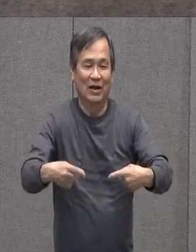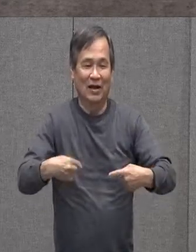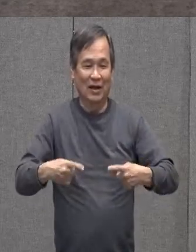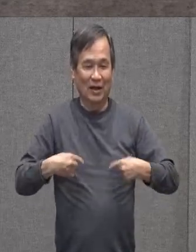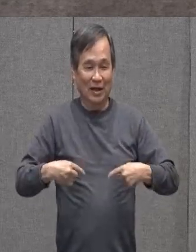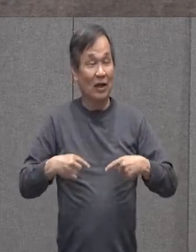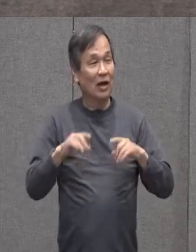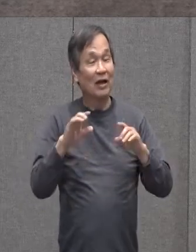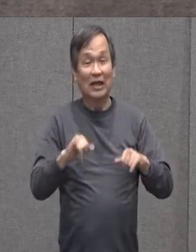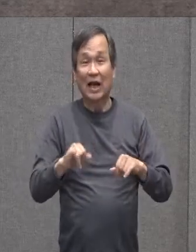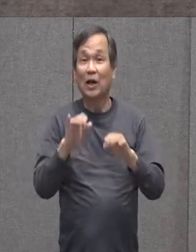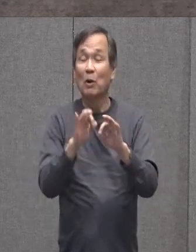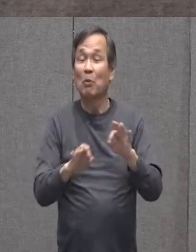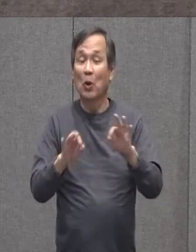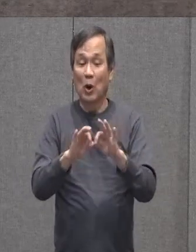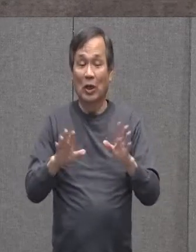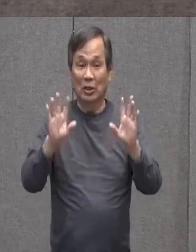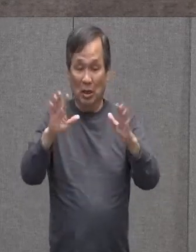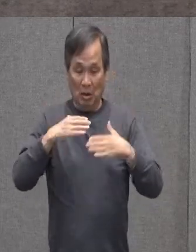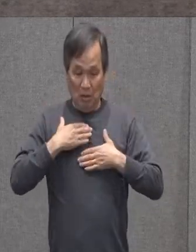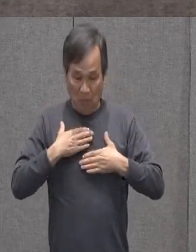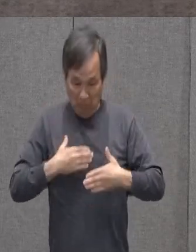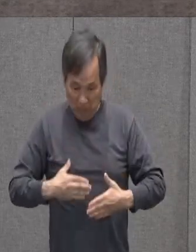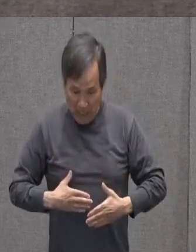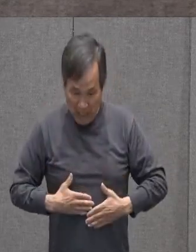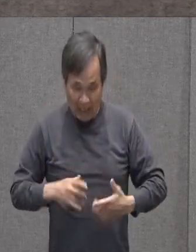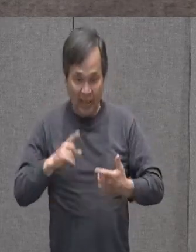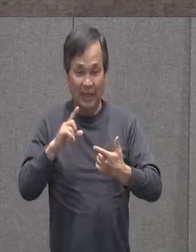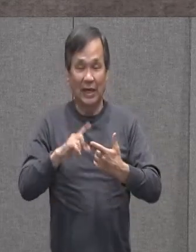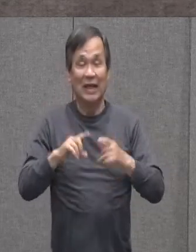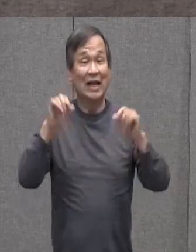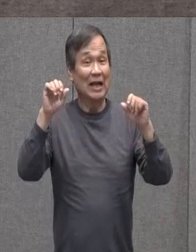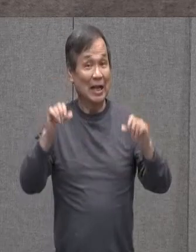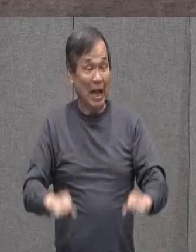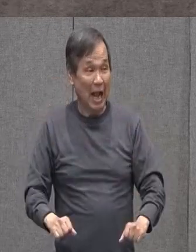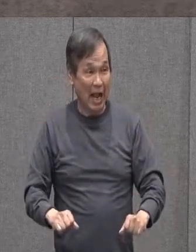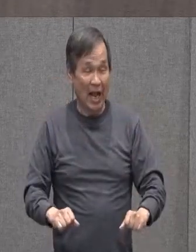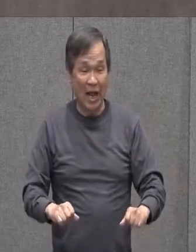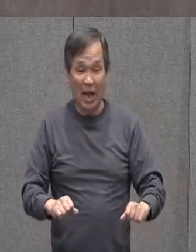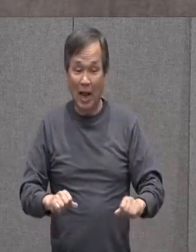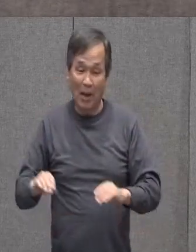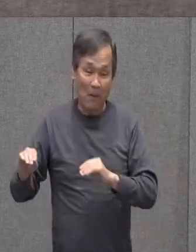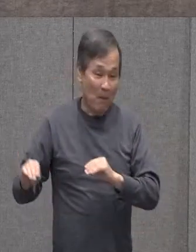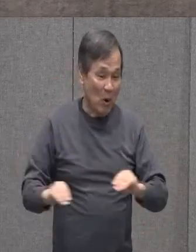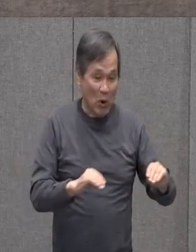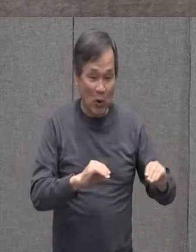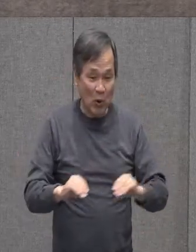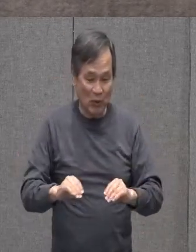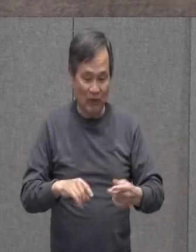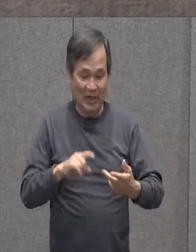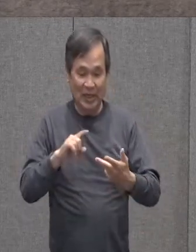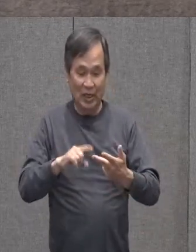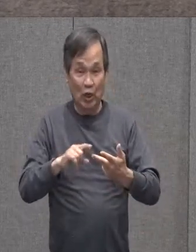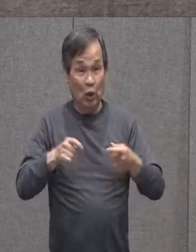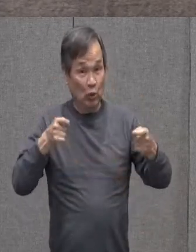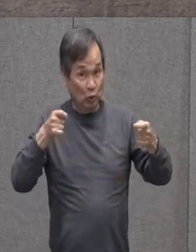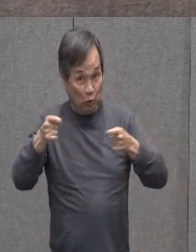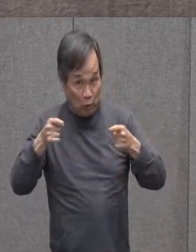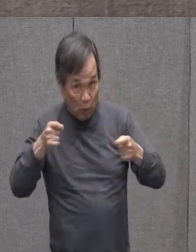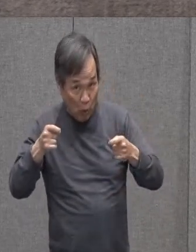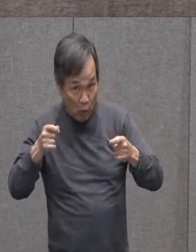of robots. They have a body, they can move, Oh, wow. they have a controller or a